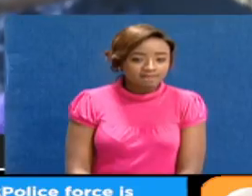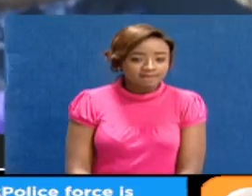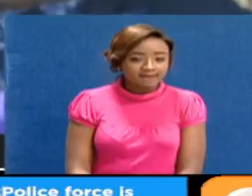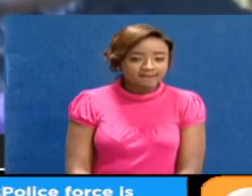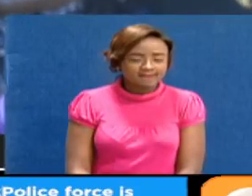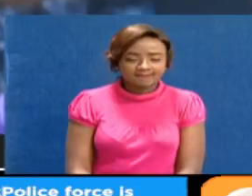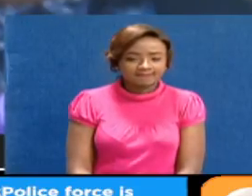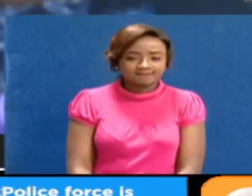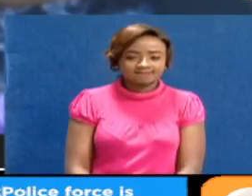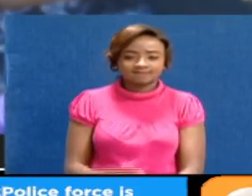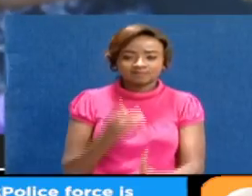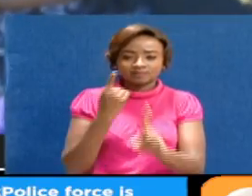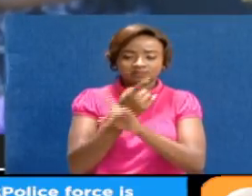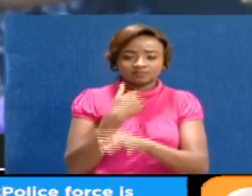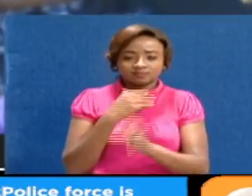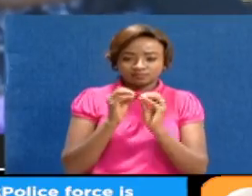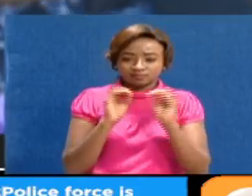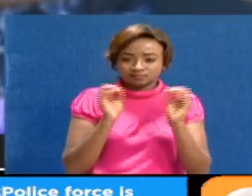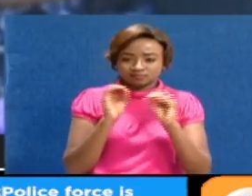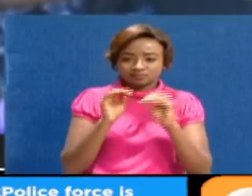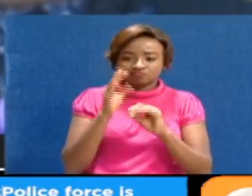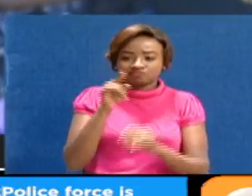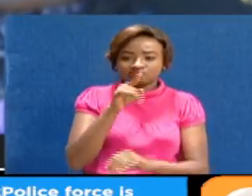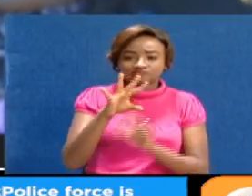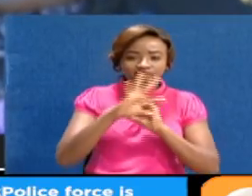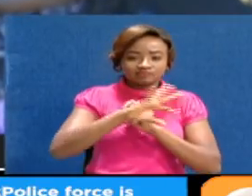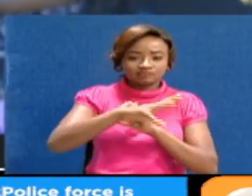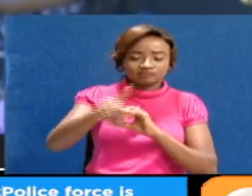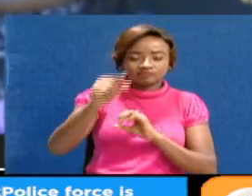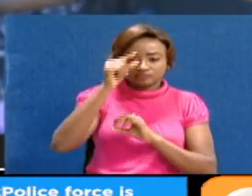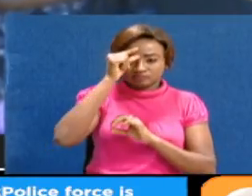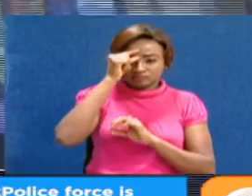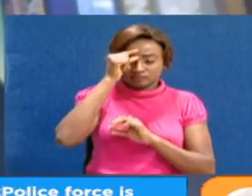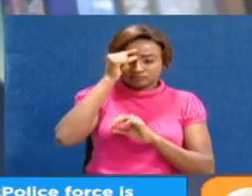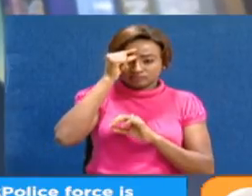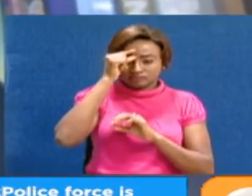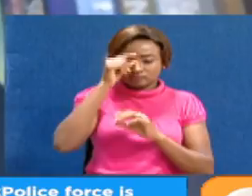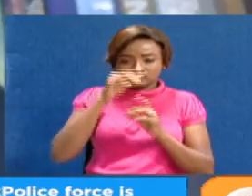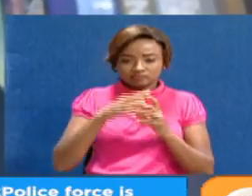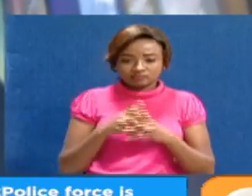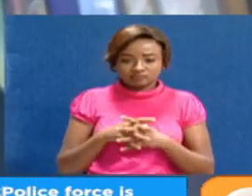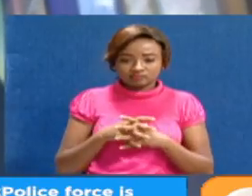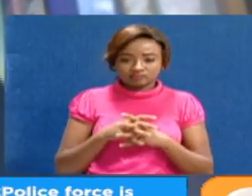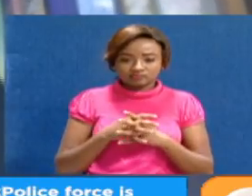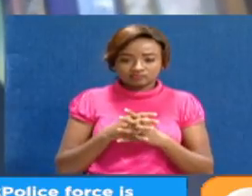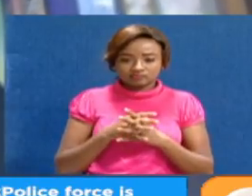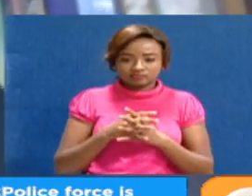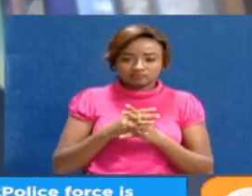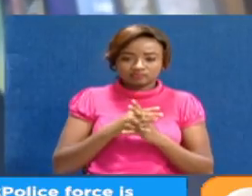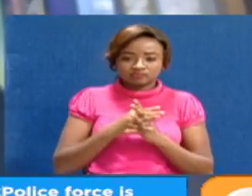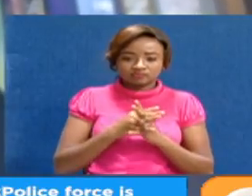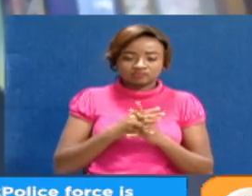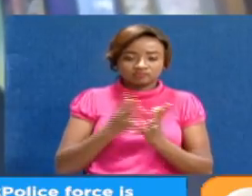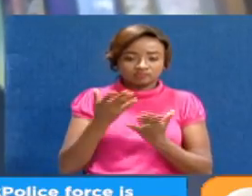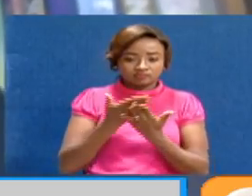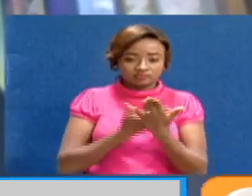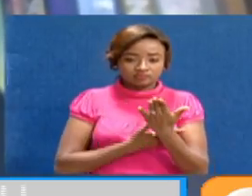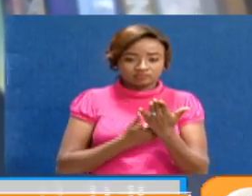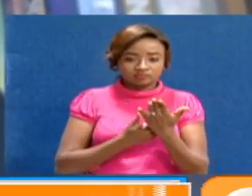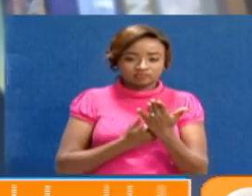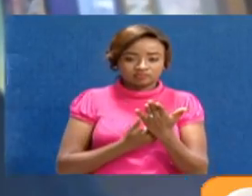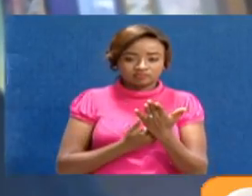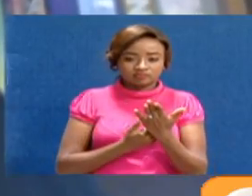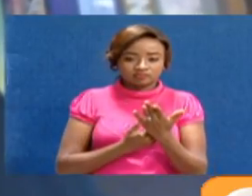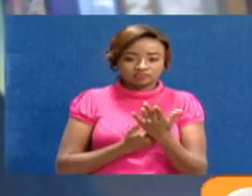It's not much different. This was a county governance status report, and also the bribery index, which shows